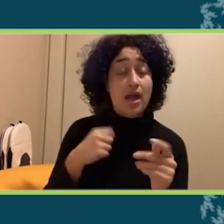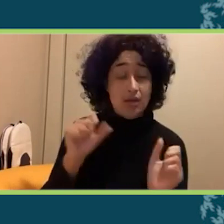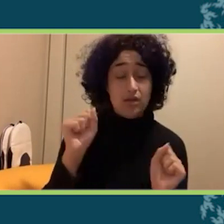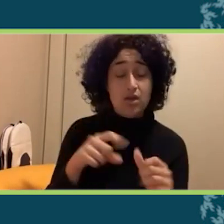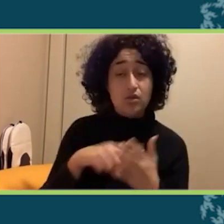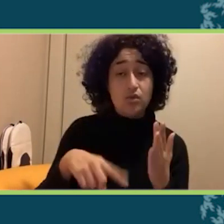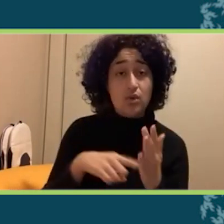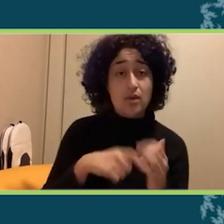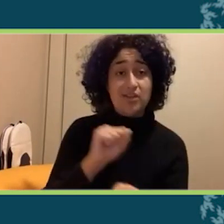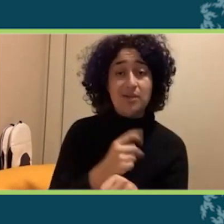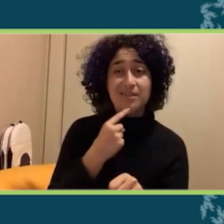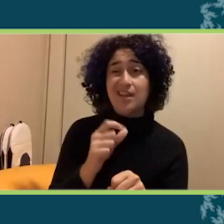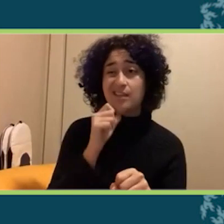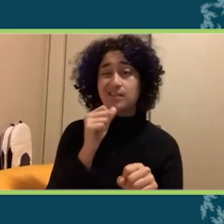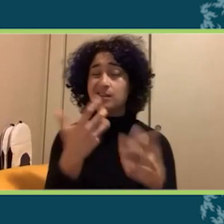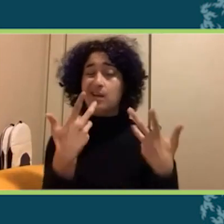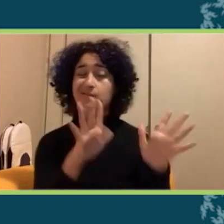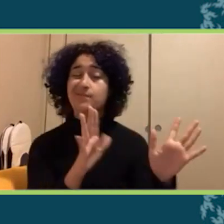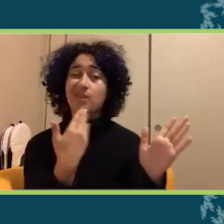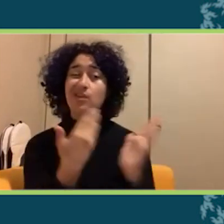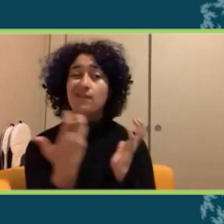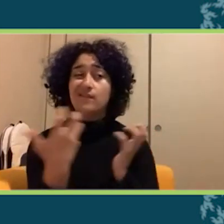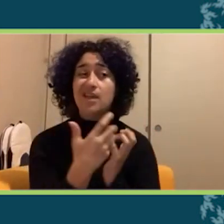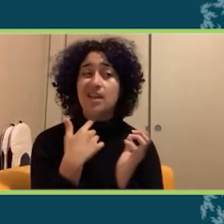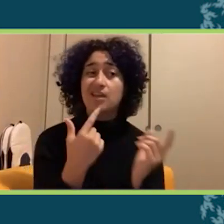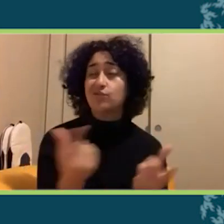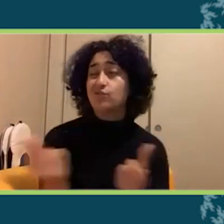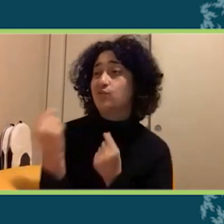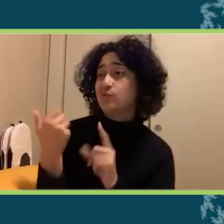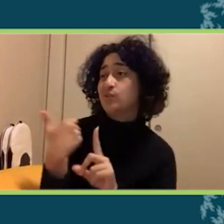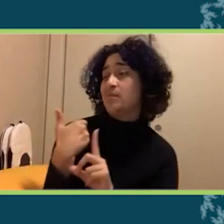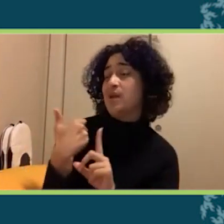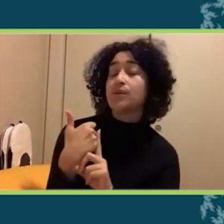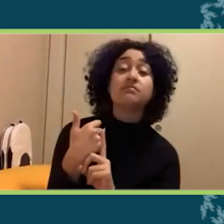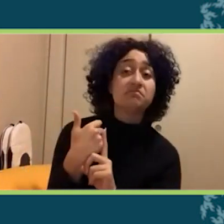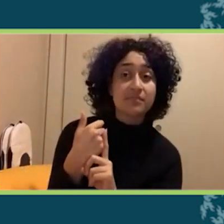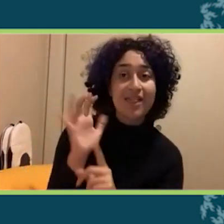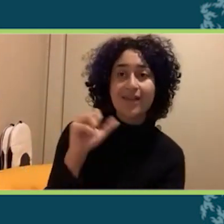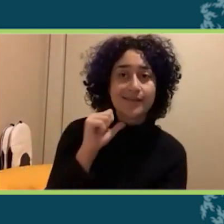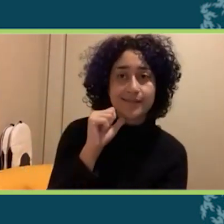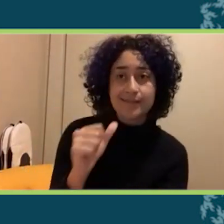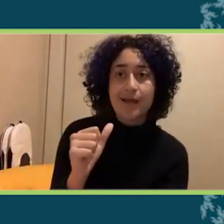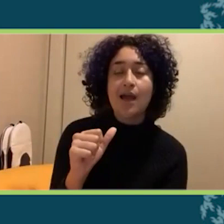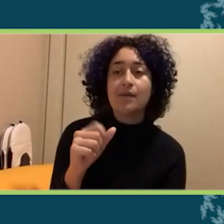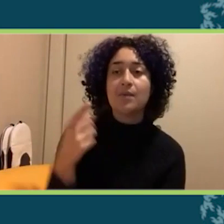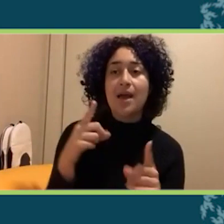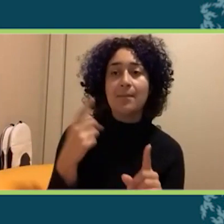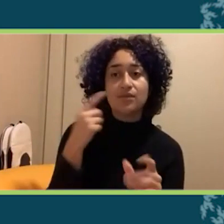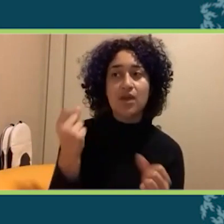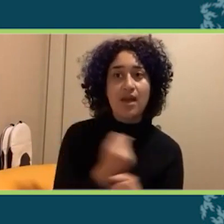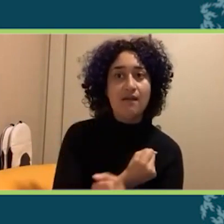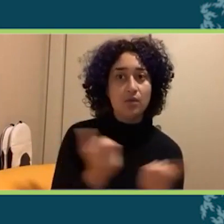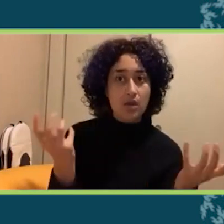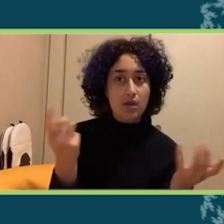and say, this is not a good fit, and like I can literally go do this on my own. That is not the case a lot of the times in corporate situations,